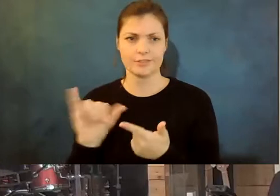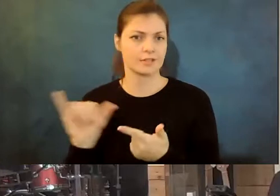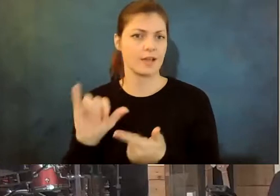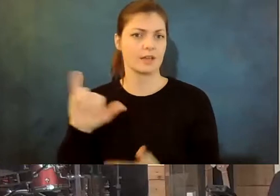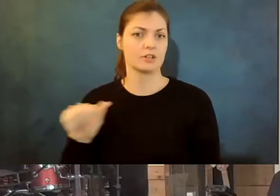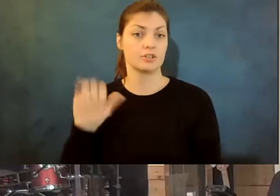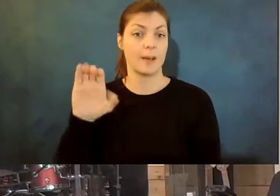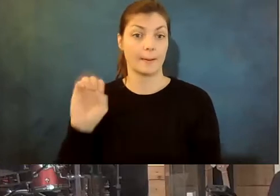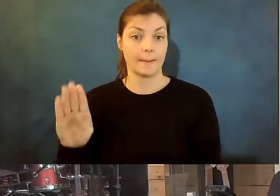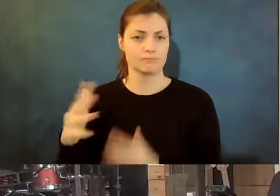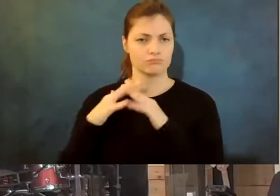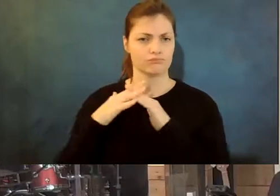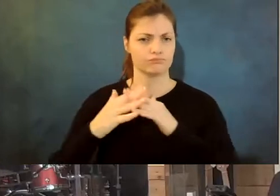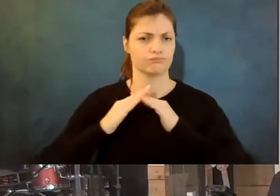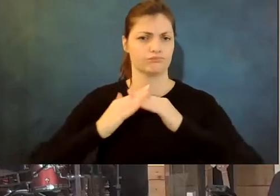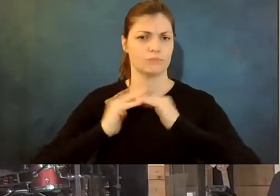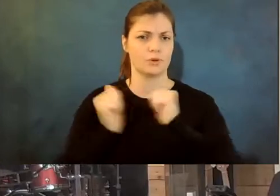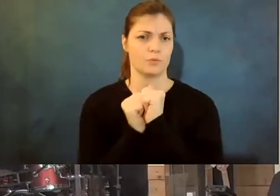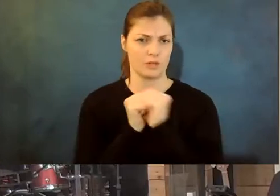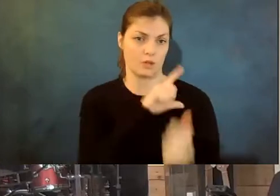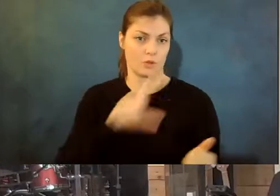wrestled with the angel of the Lord, encountered Jesus Christ.